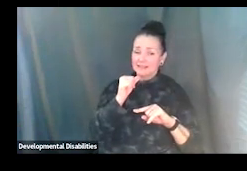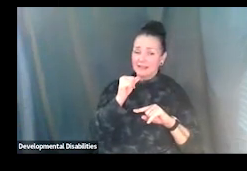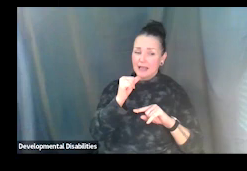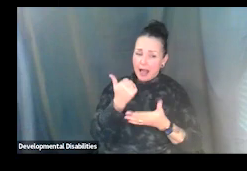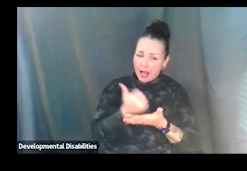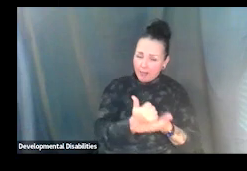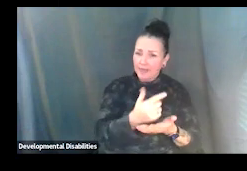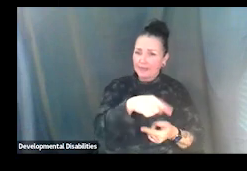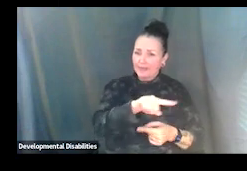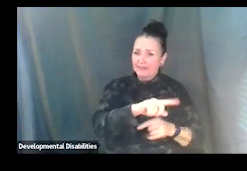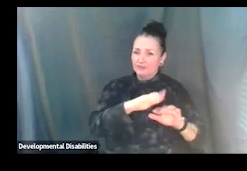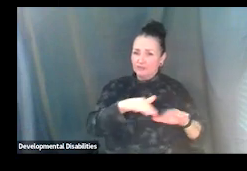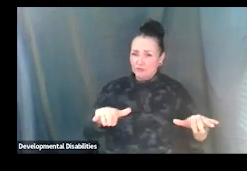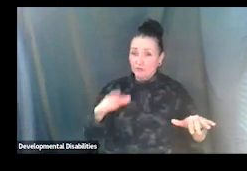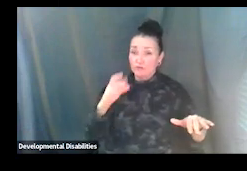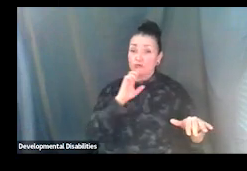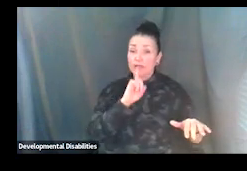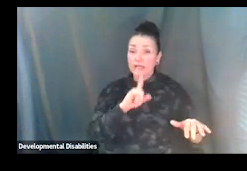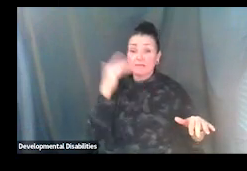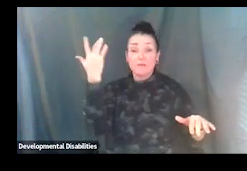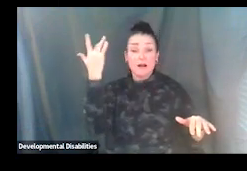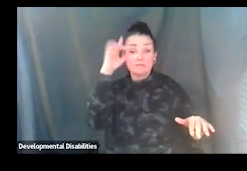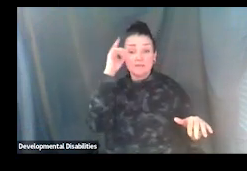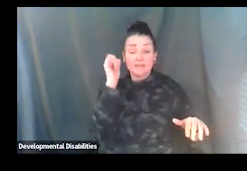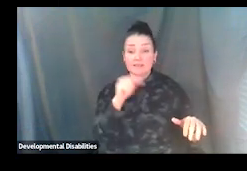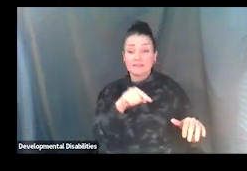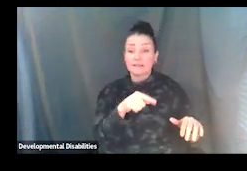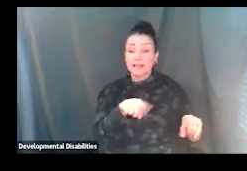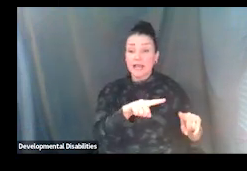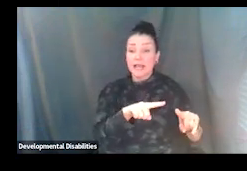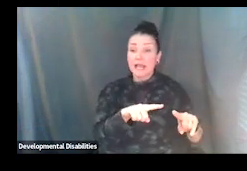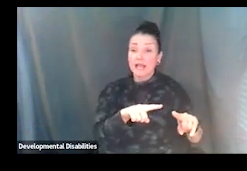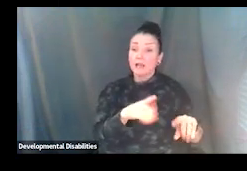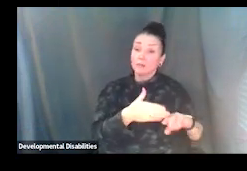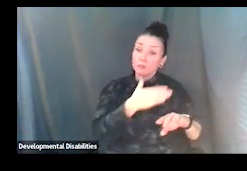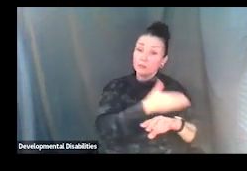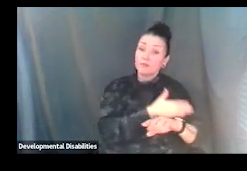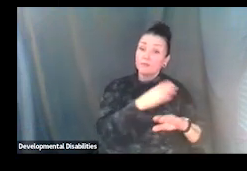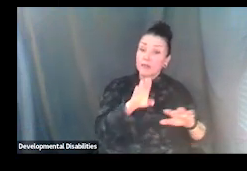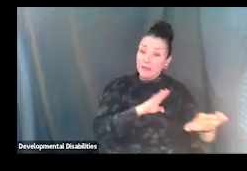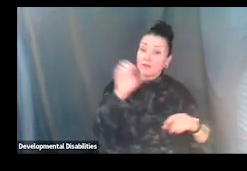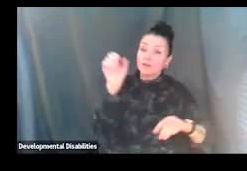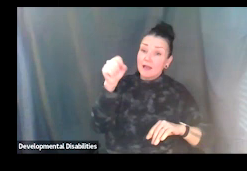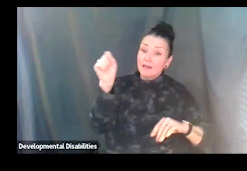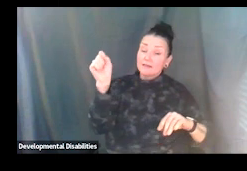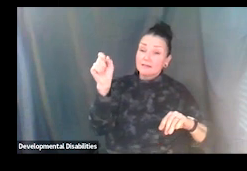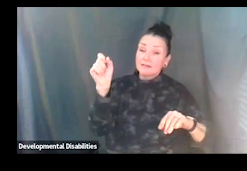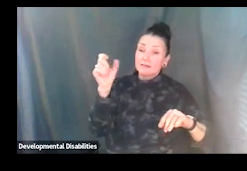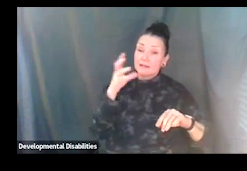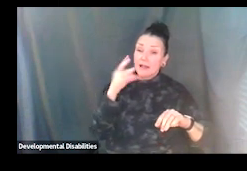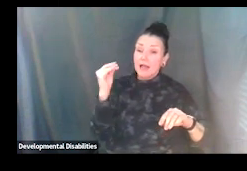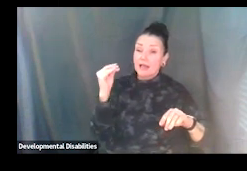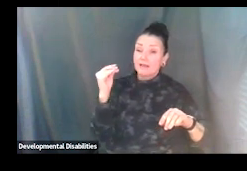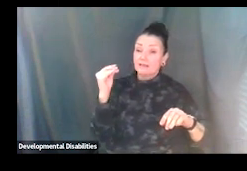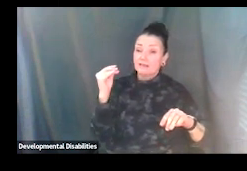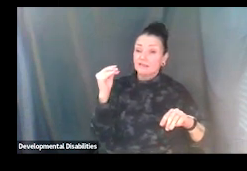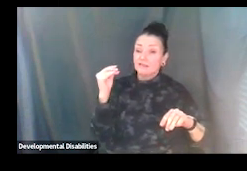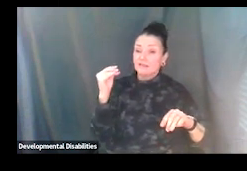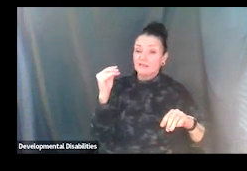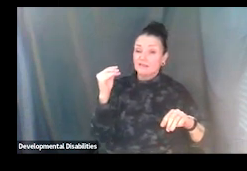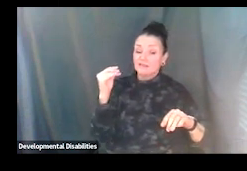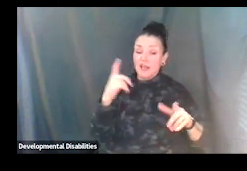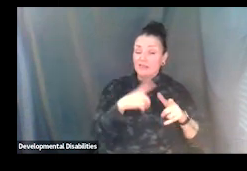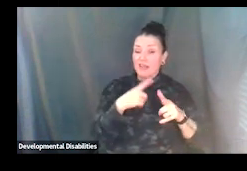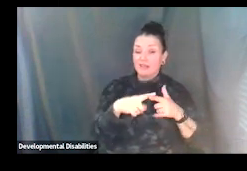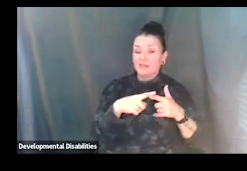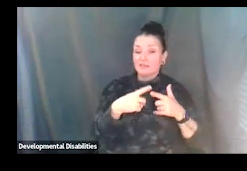behavior help when there are a lot of problems. Now, there'd be different things along the way that were available virtually, but again, some of those are no longer available, but they got to